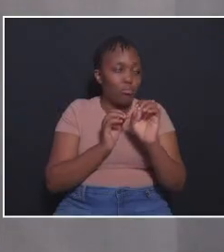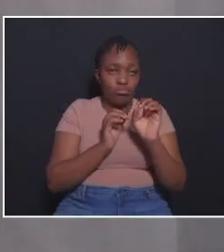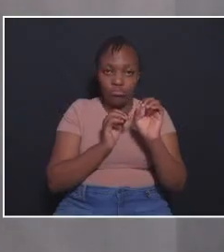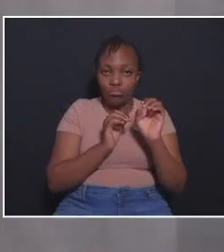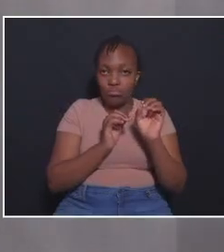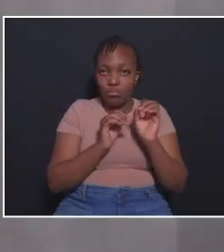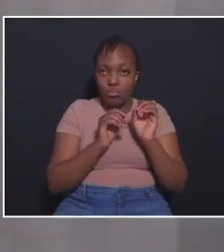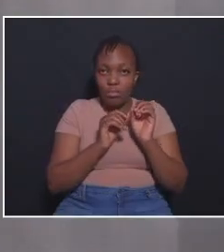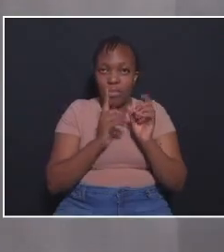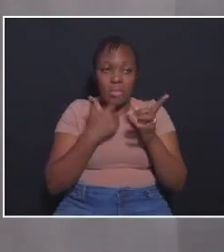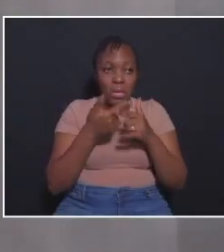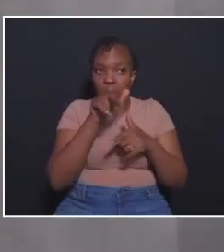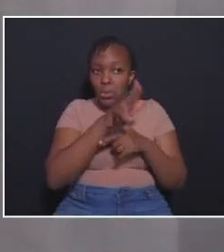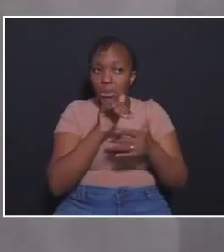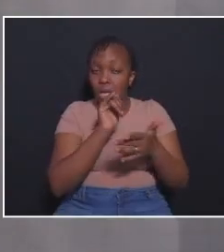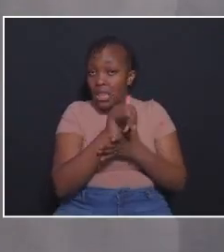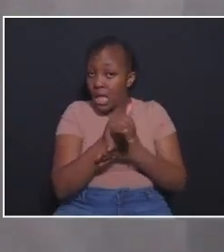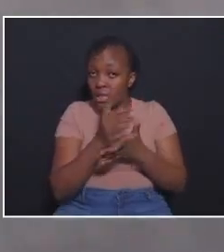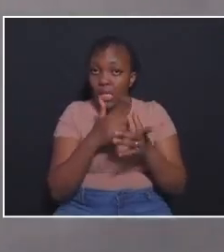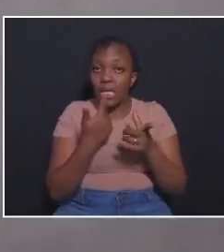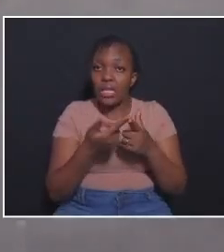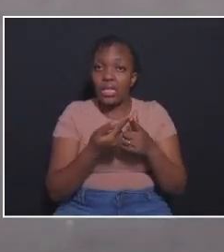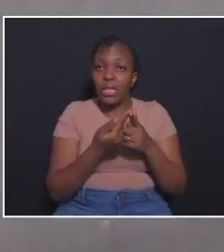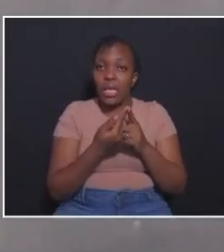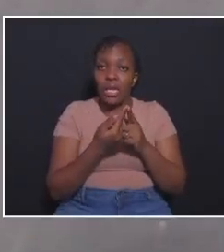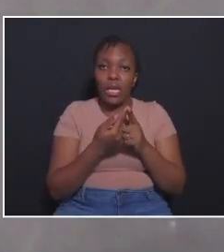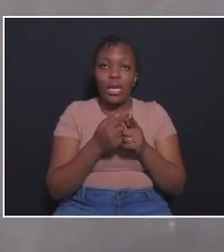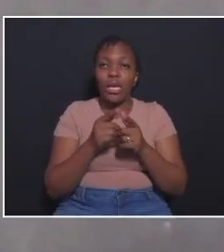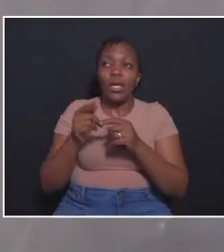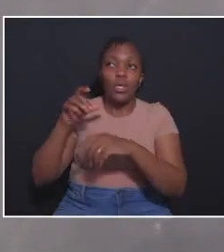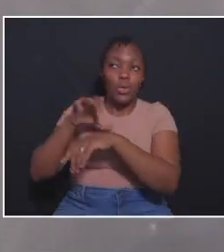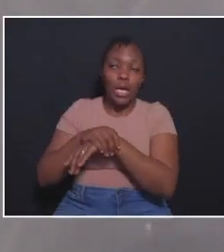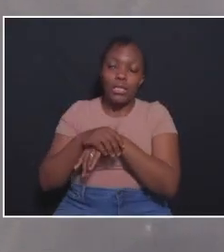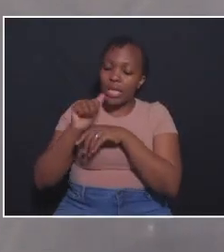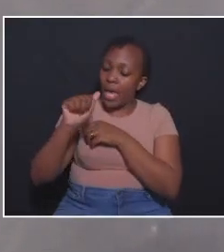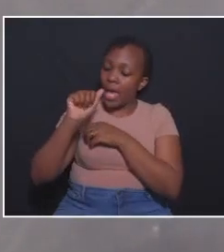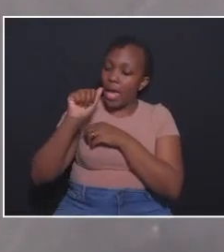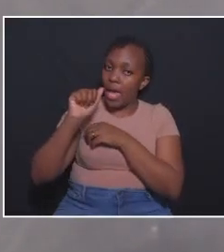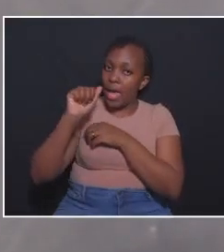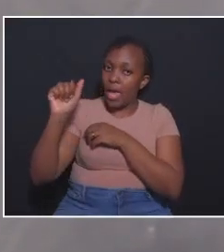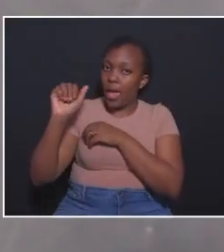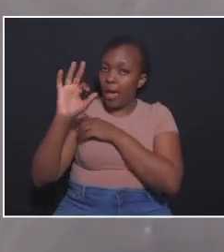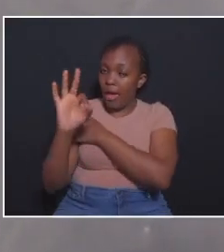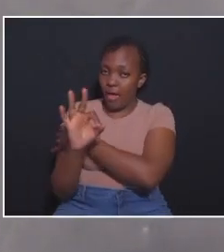it in surround, you then get an AAF from Pro Tools or from